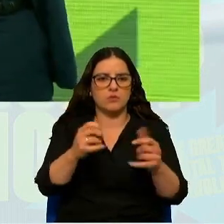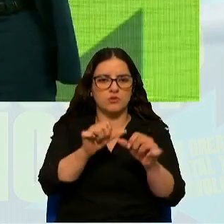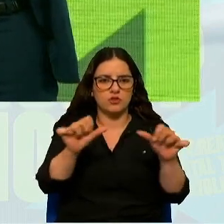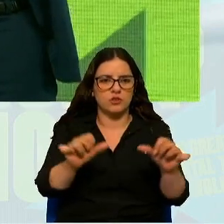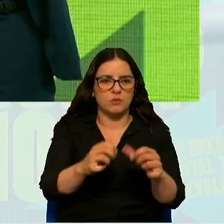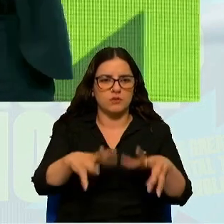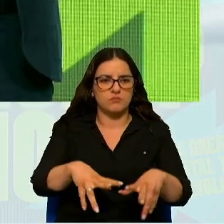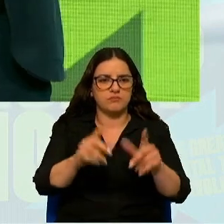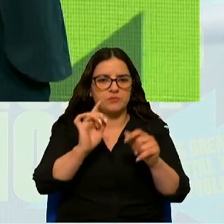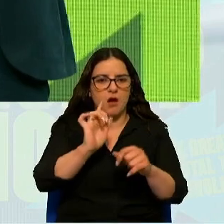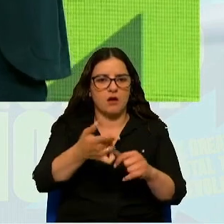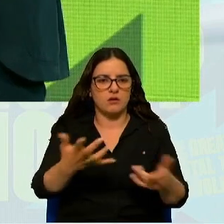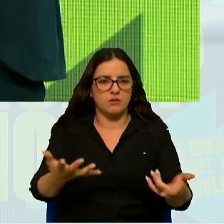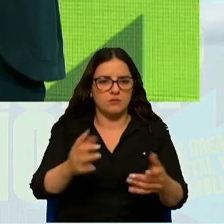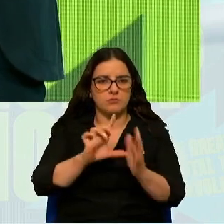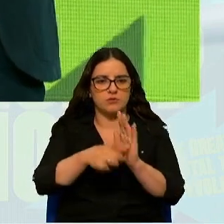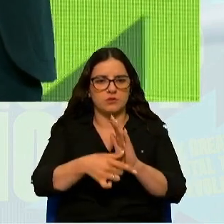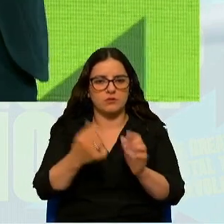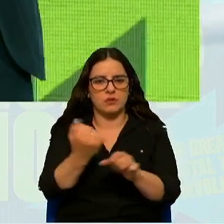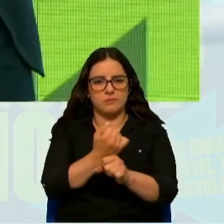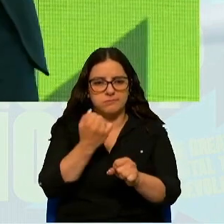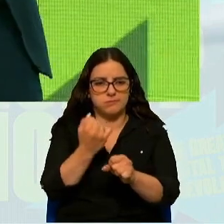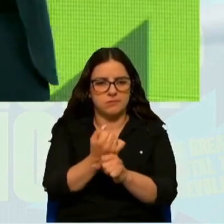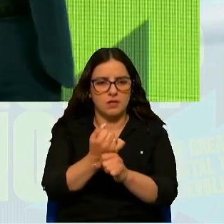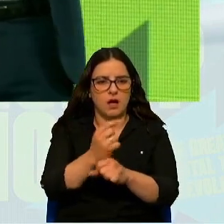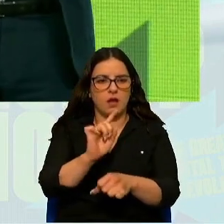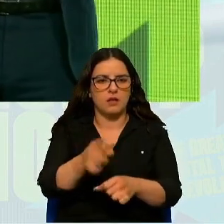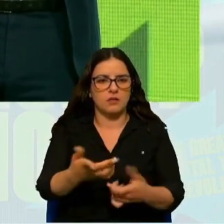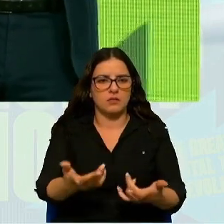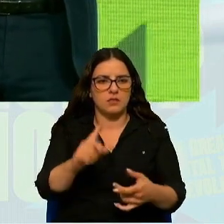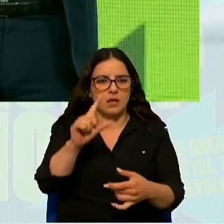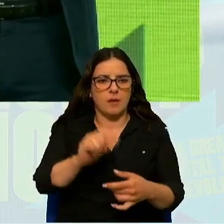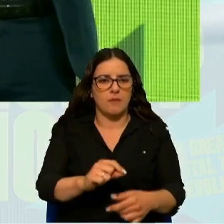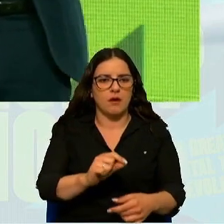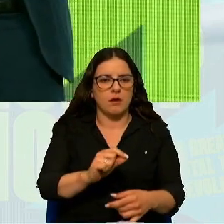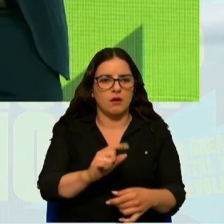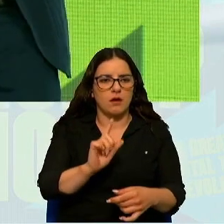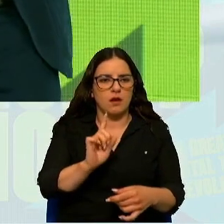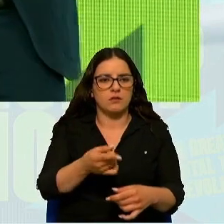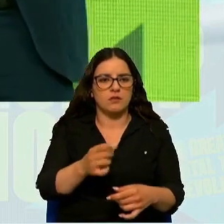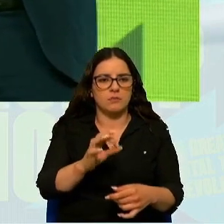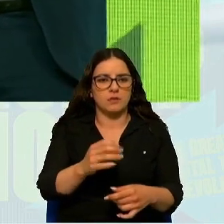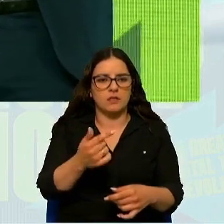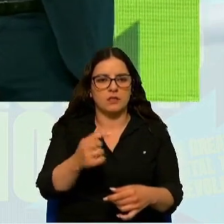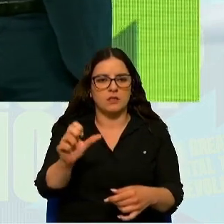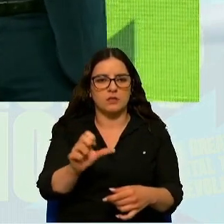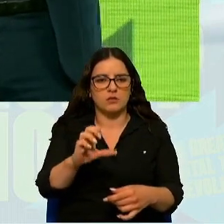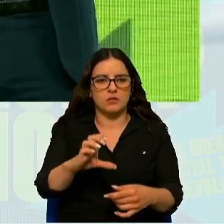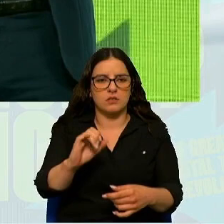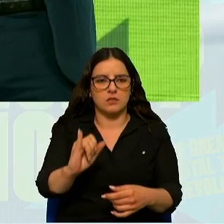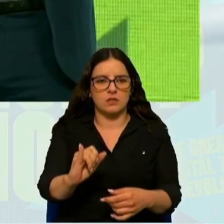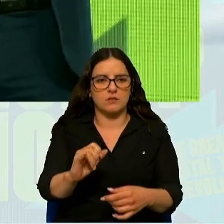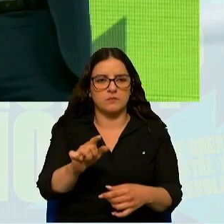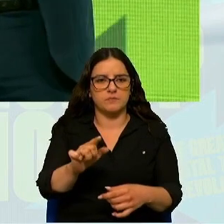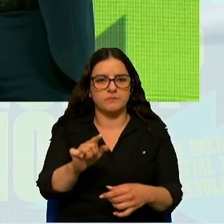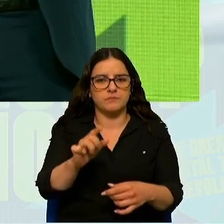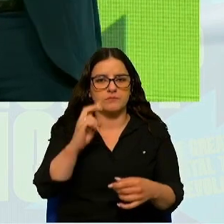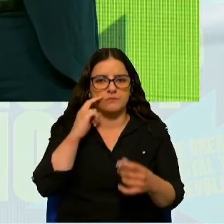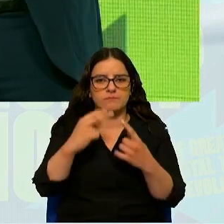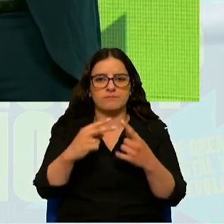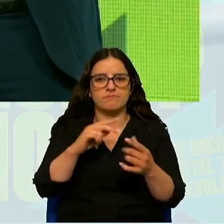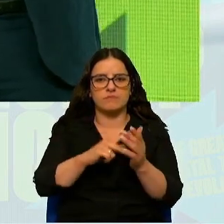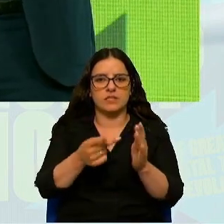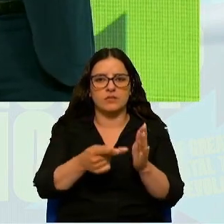we are developing, what are the projects that we are working on, and what is the PTQCI. Now,